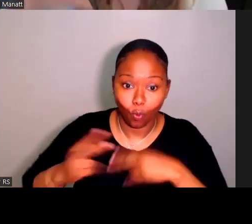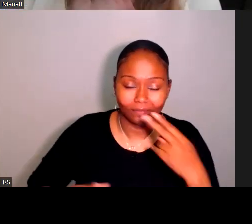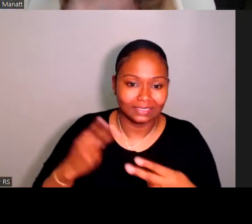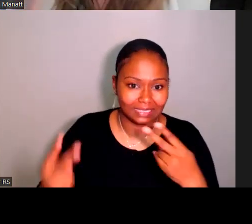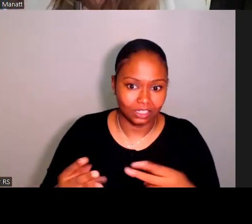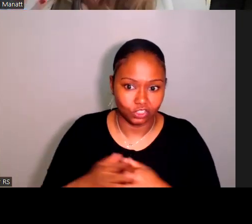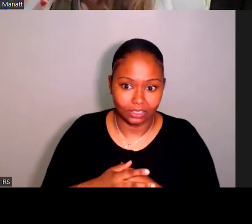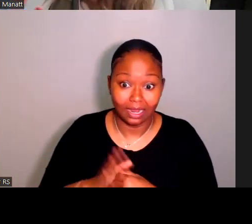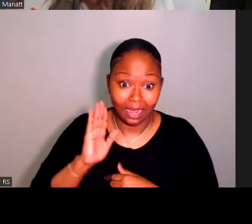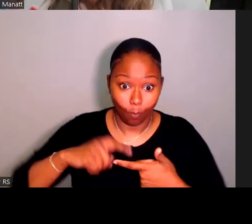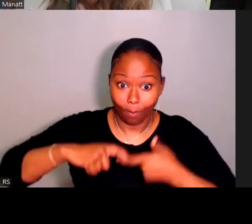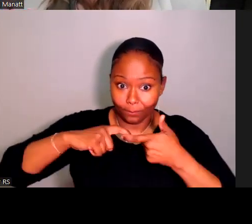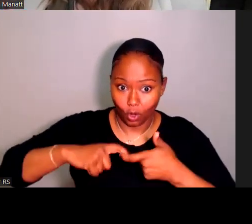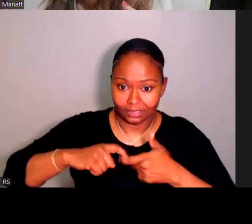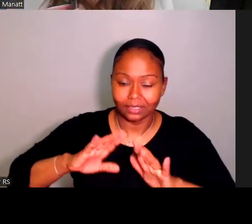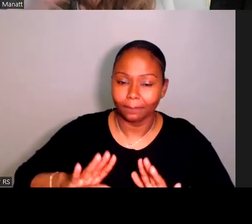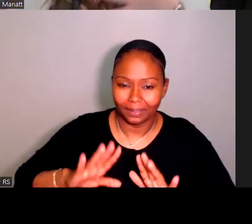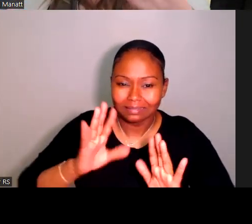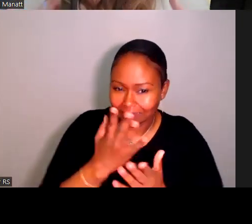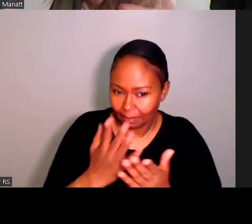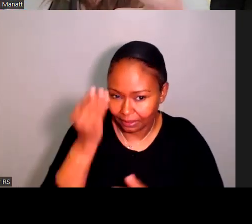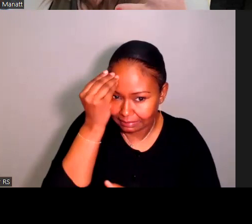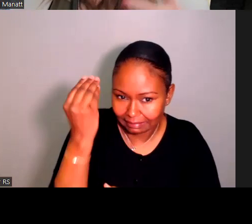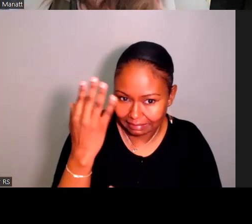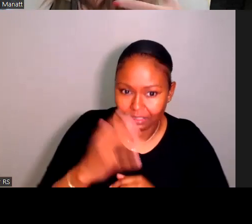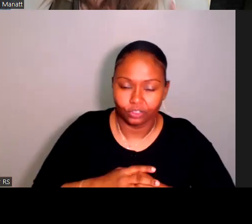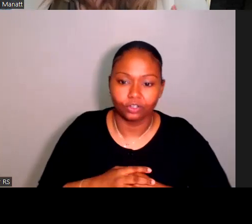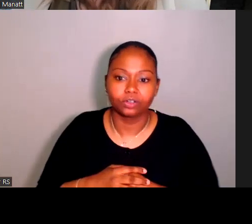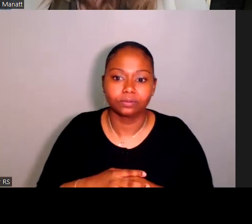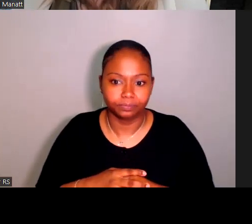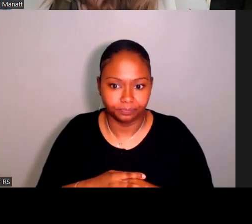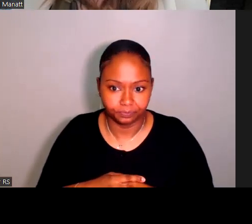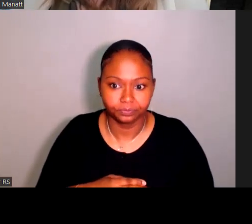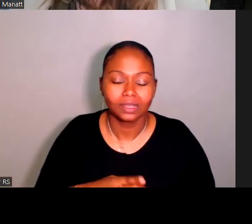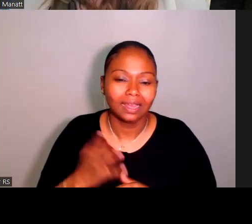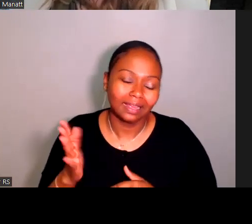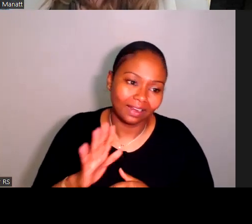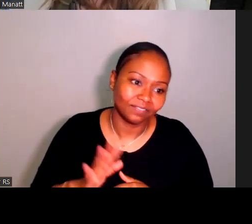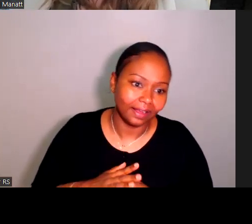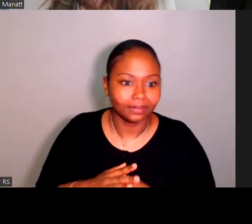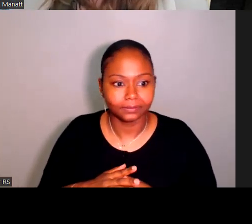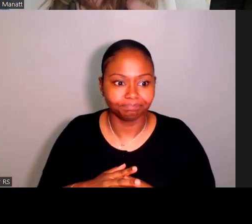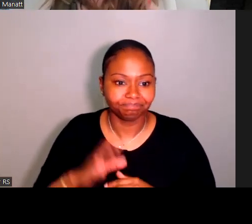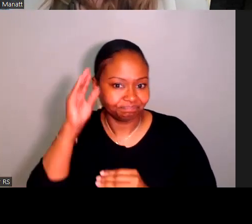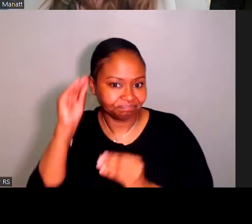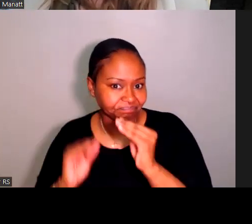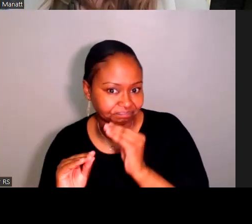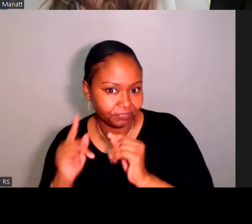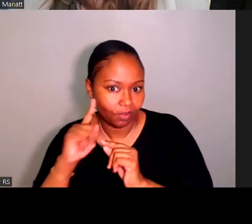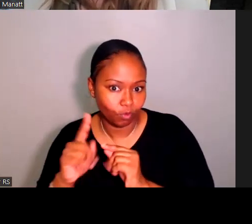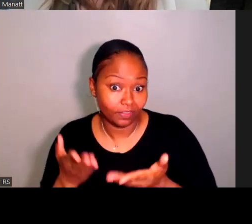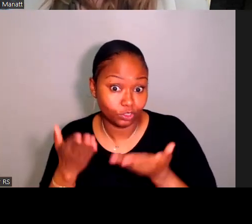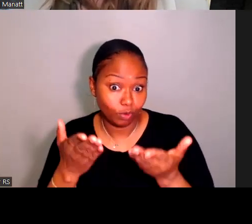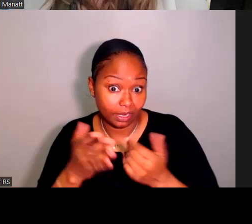And I think a core piece to consider kind of as a subtext on this whole recommendation is whether the group